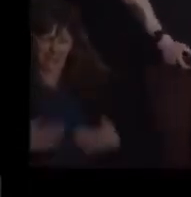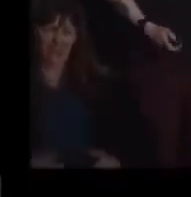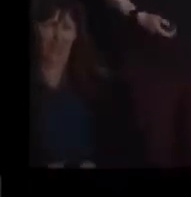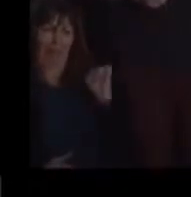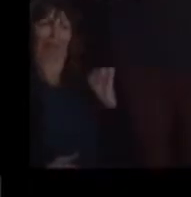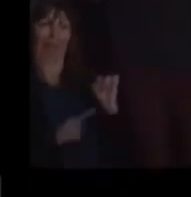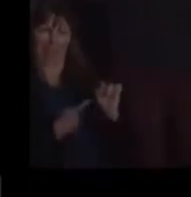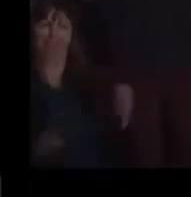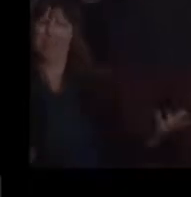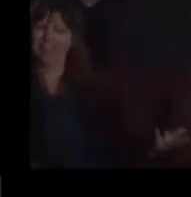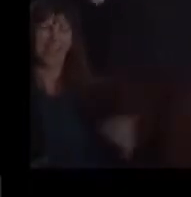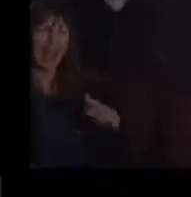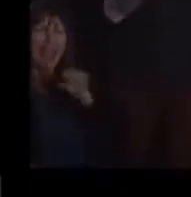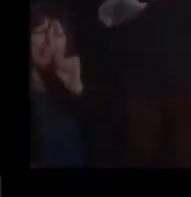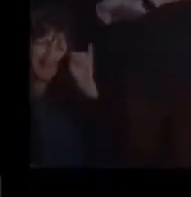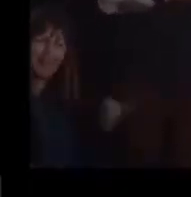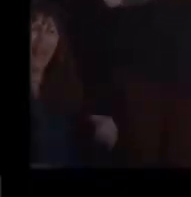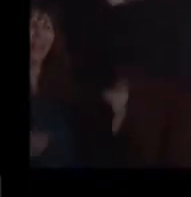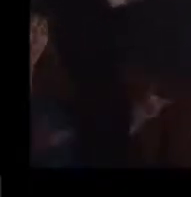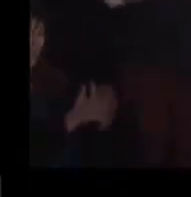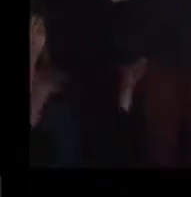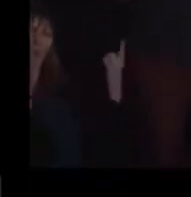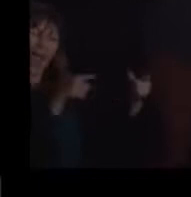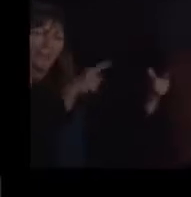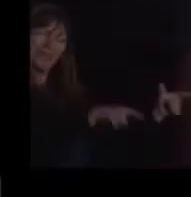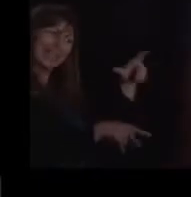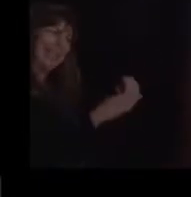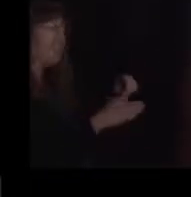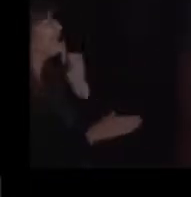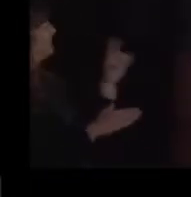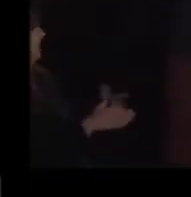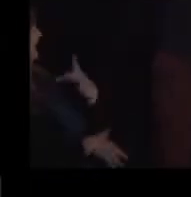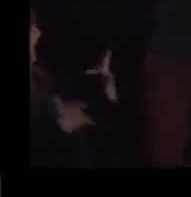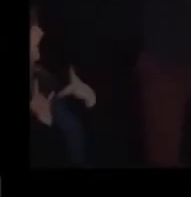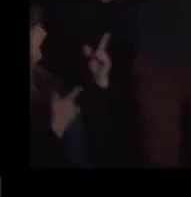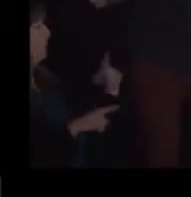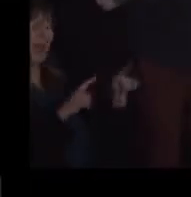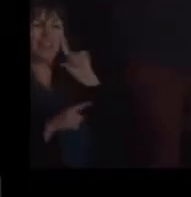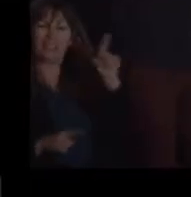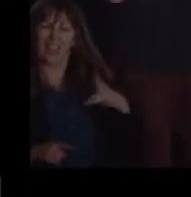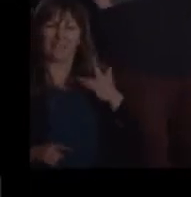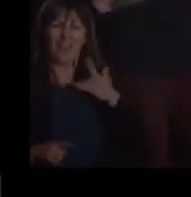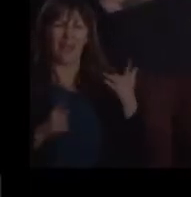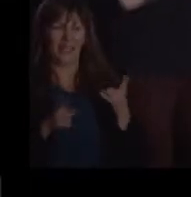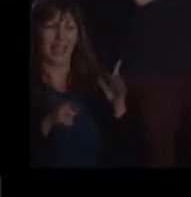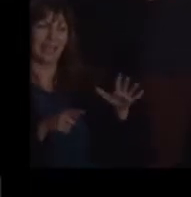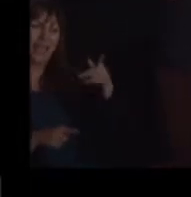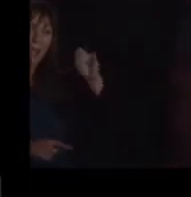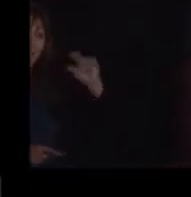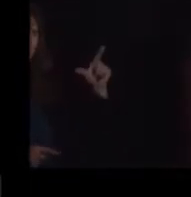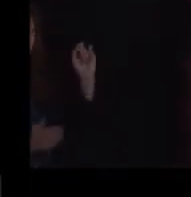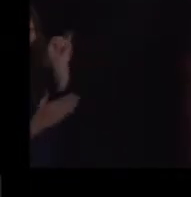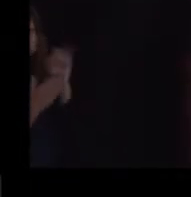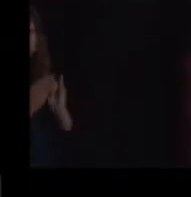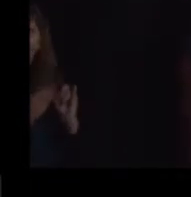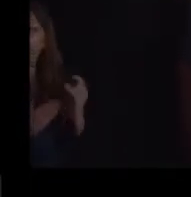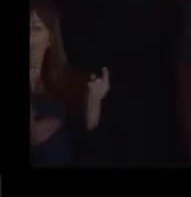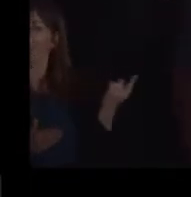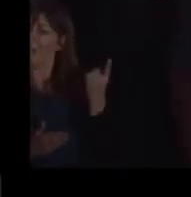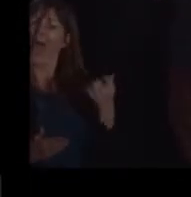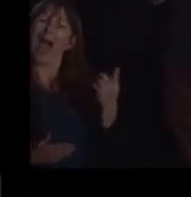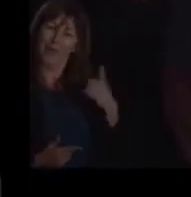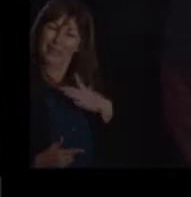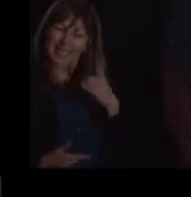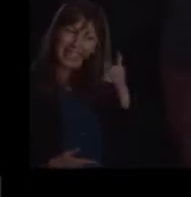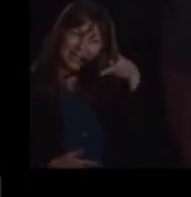I love it. It's just so much going on, but it ignited this exciting world for me, and it was pixel art, and it's something I always loved, something I'd